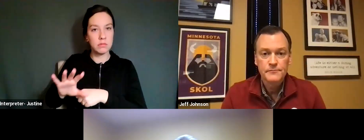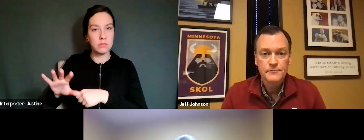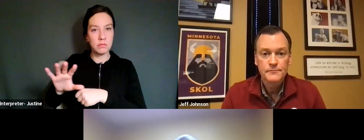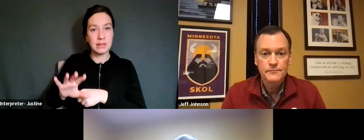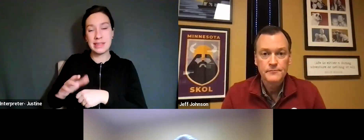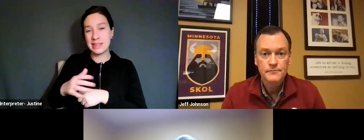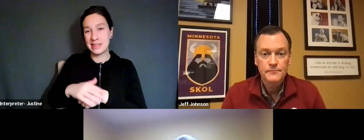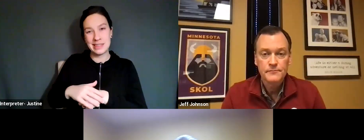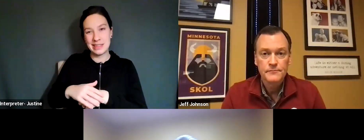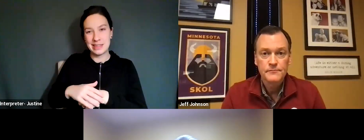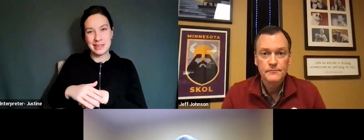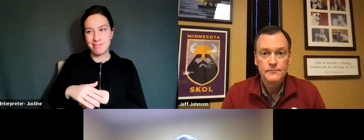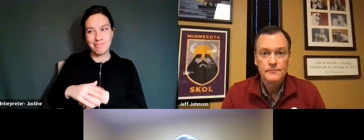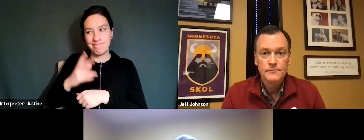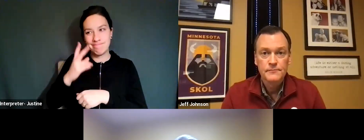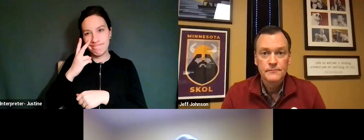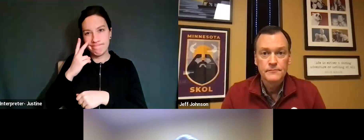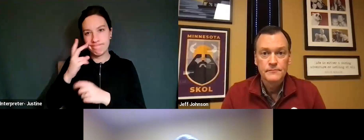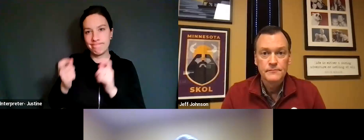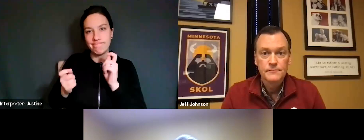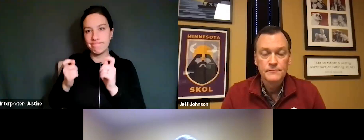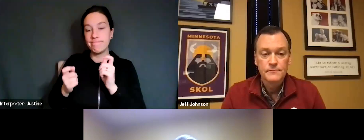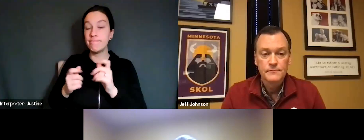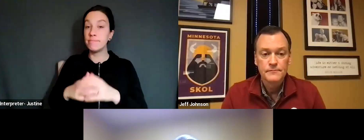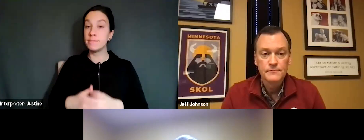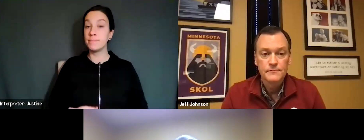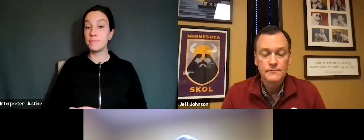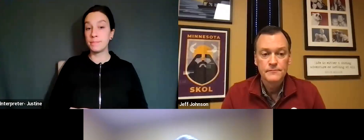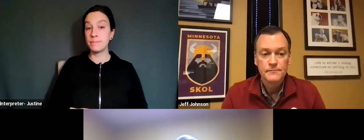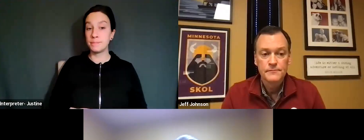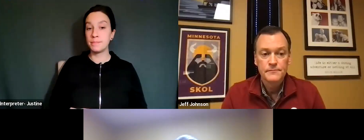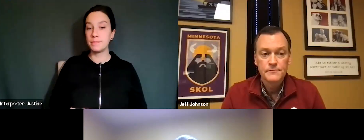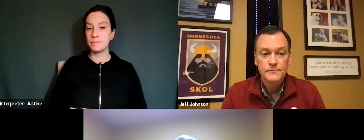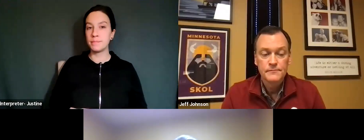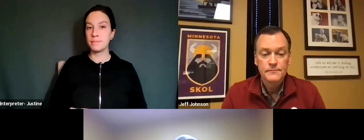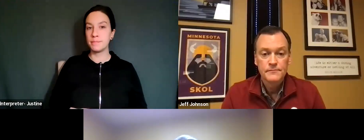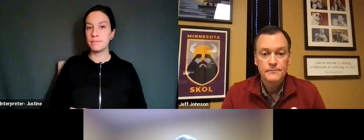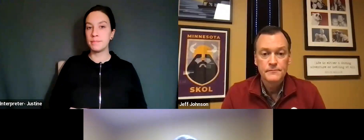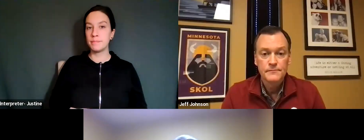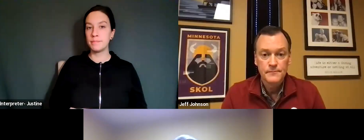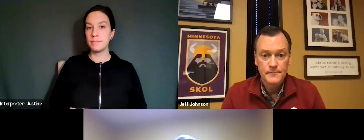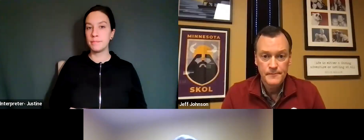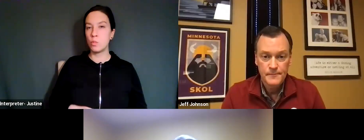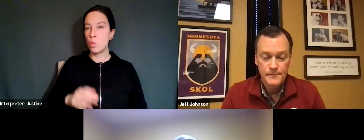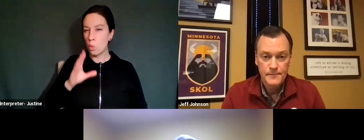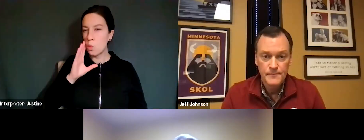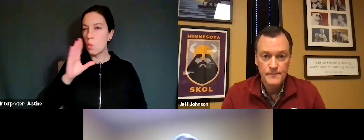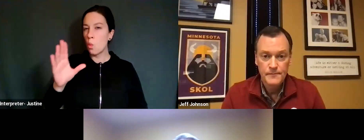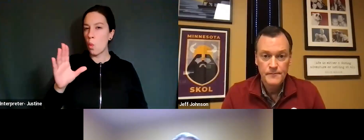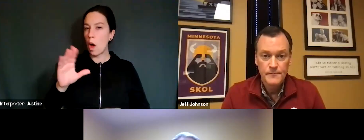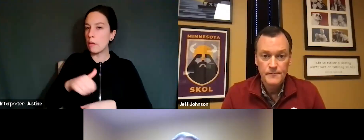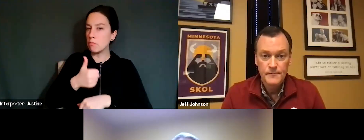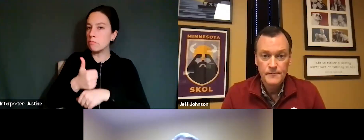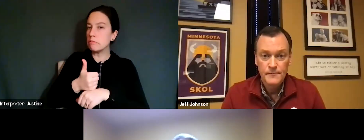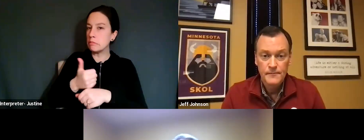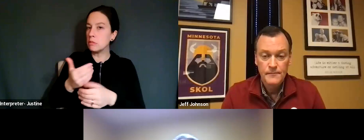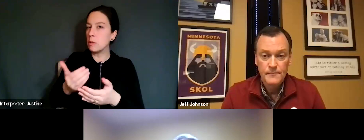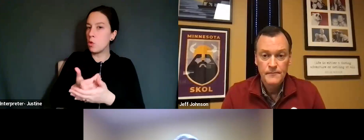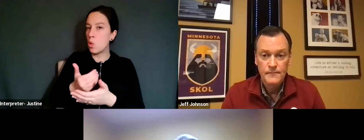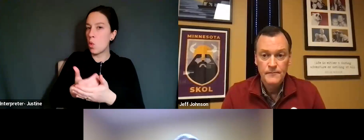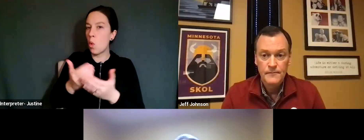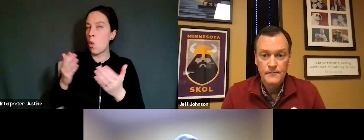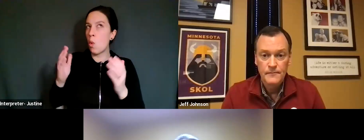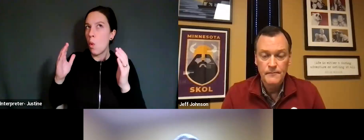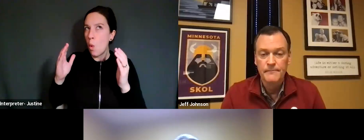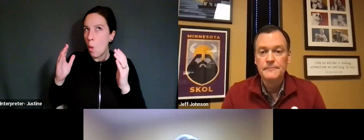decrease in that. We are putting some new things in place that we're looking at this year, hoping to help